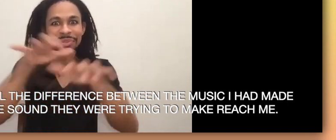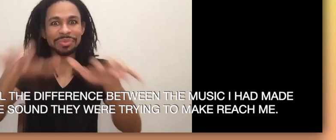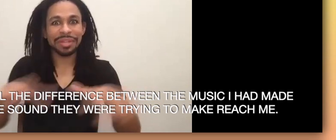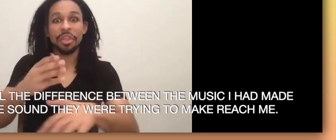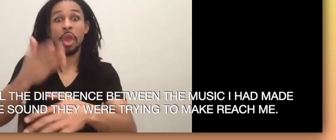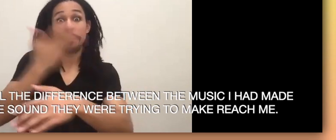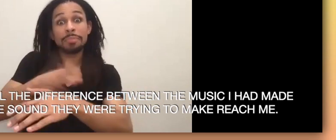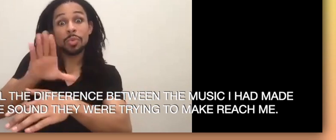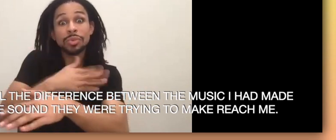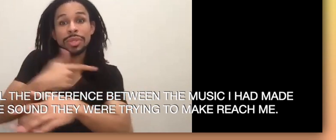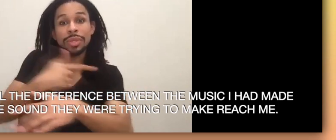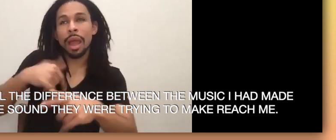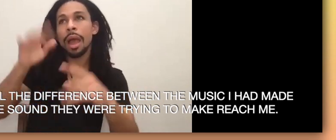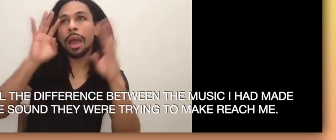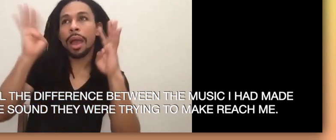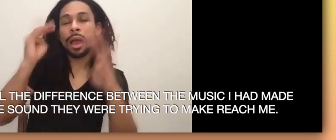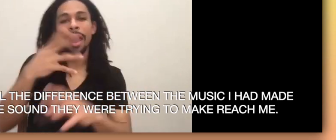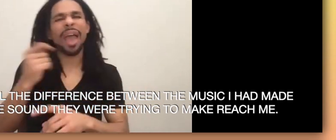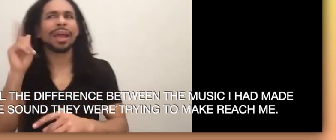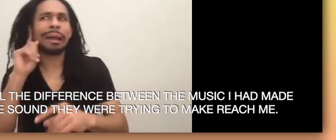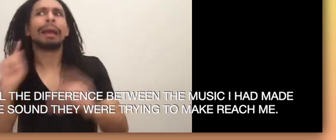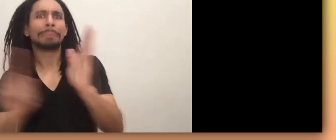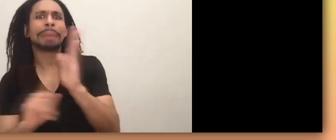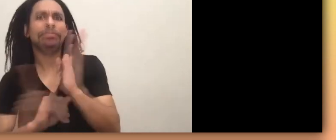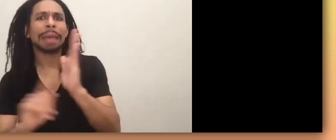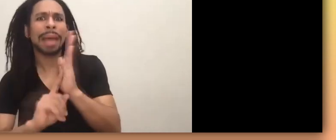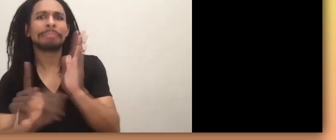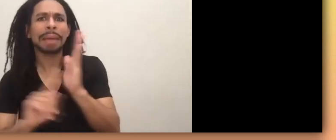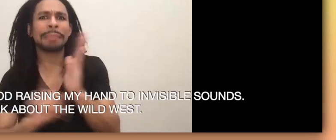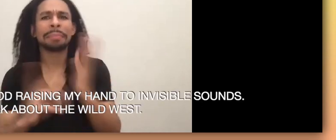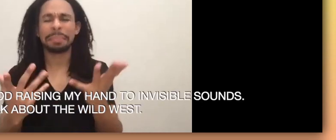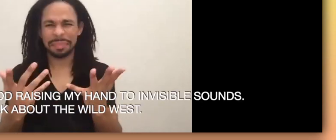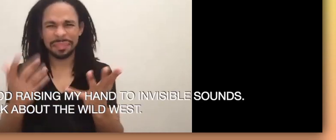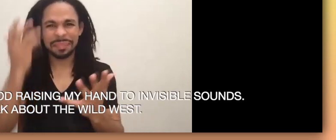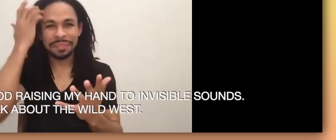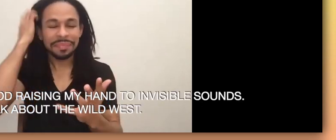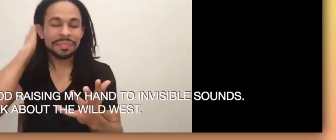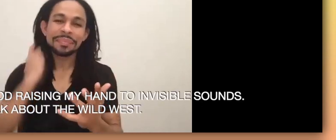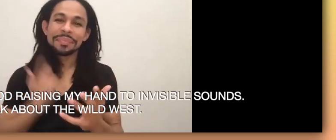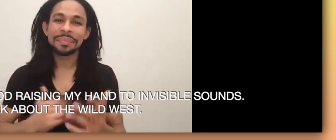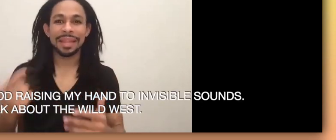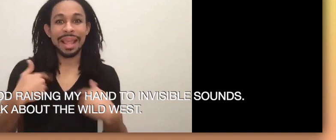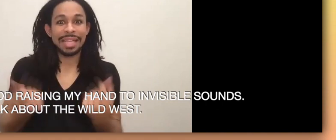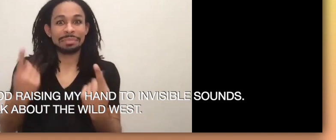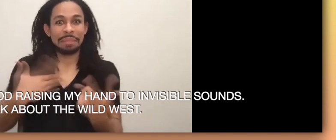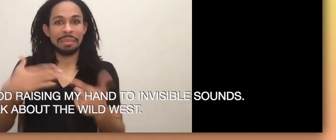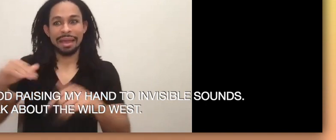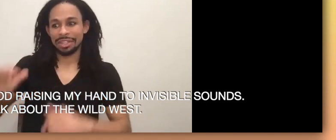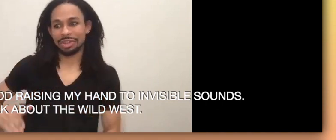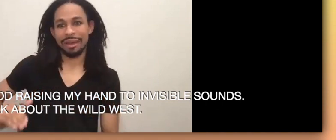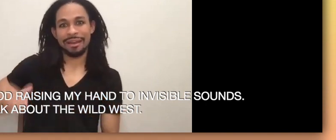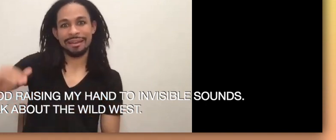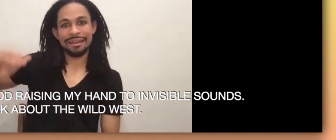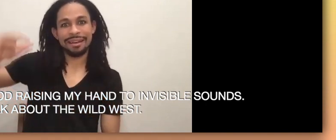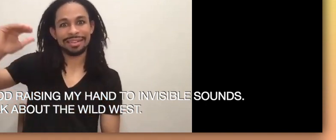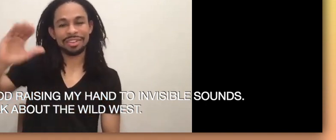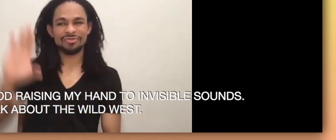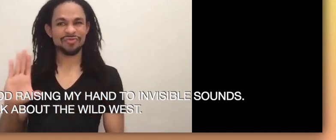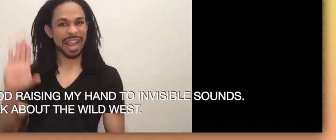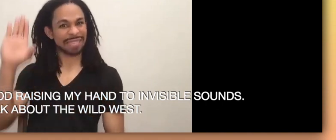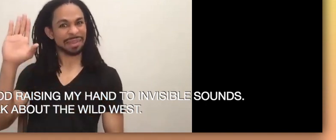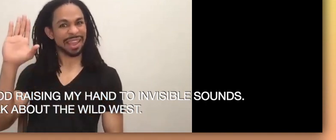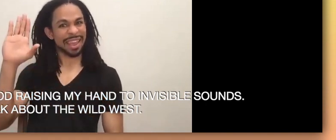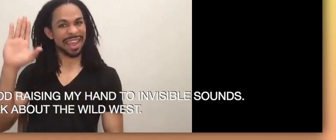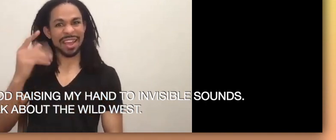and the sound they were trying to make reach me. I spent my childhood raising my hand